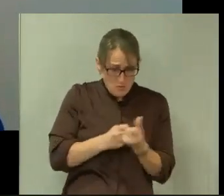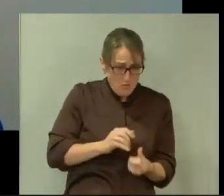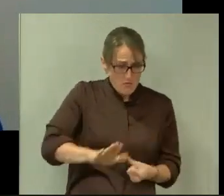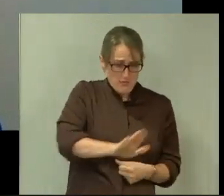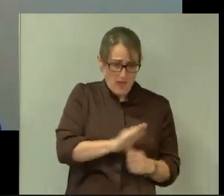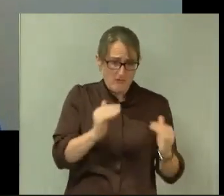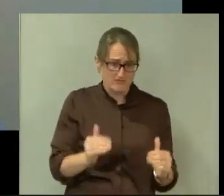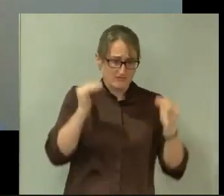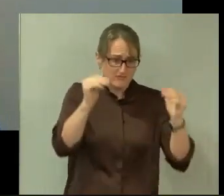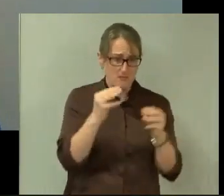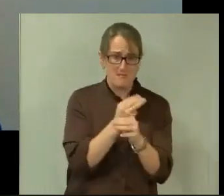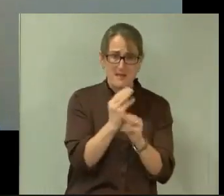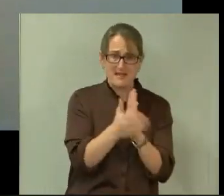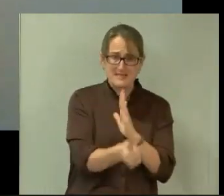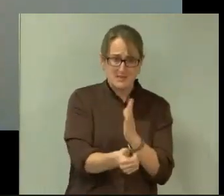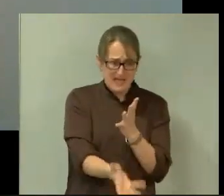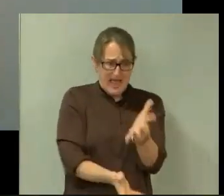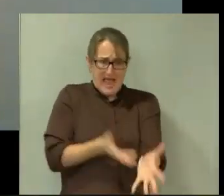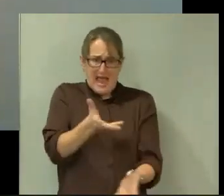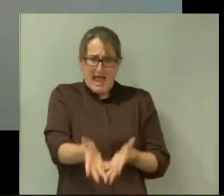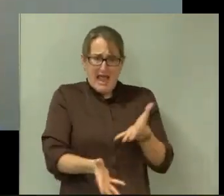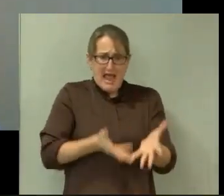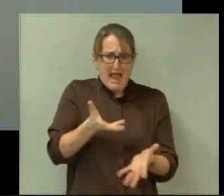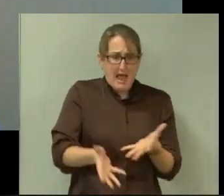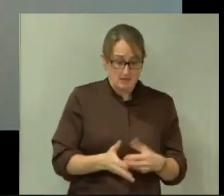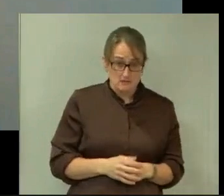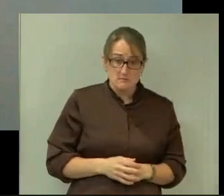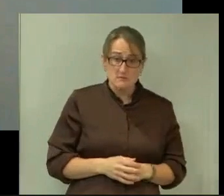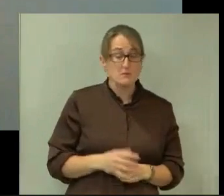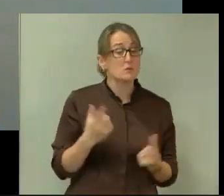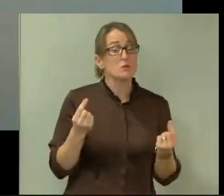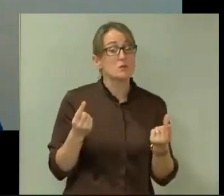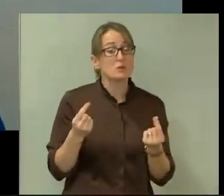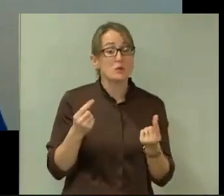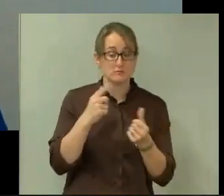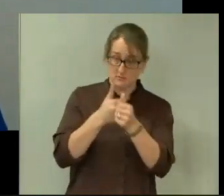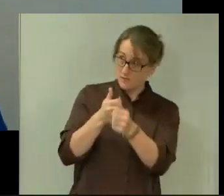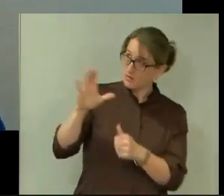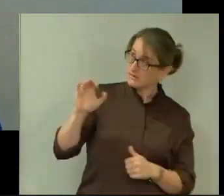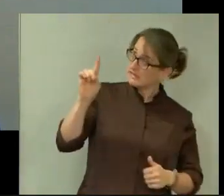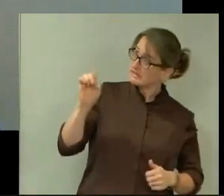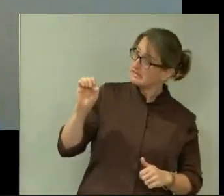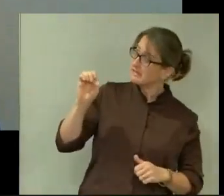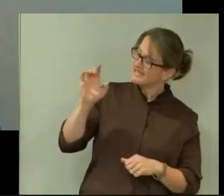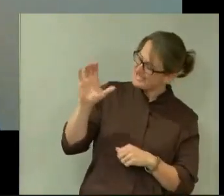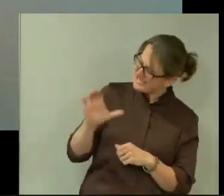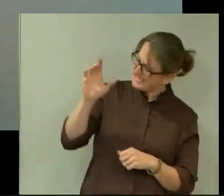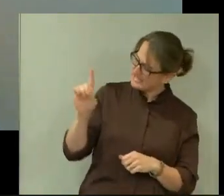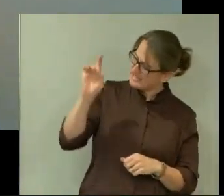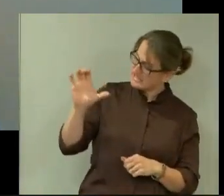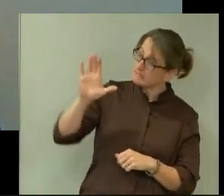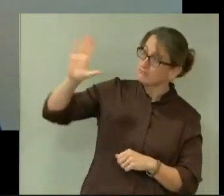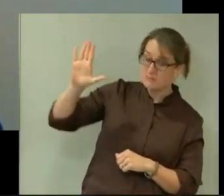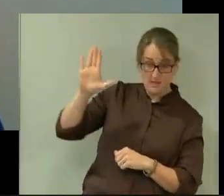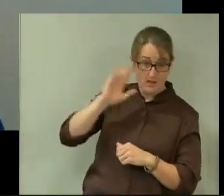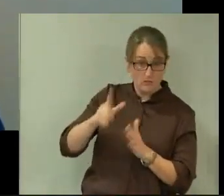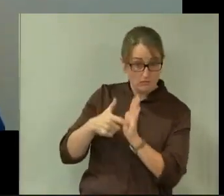How can we make this work? Like I mentioned, following CDC guidelines, and Orange Unified School District is ready to provide that